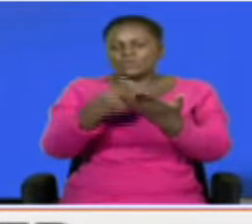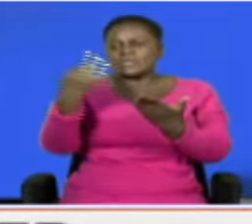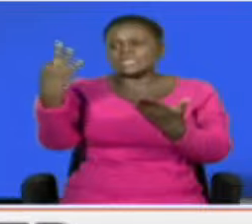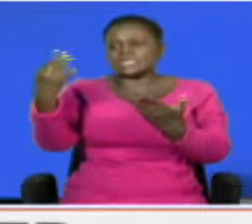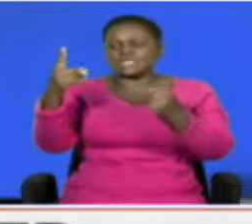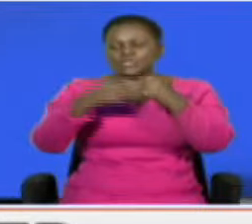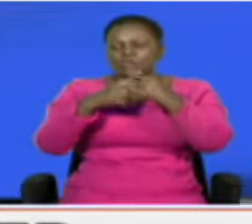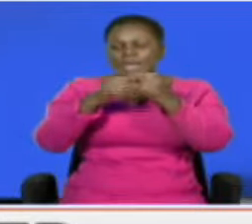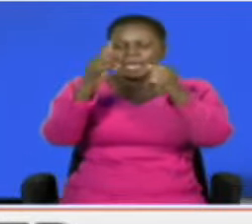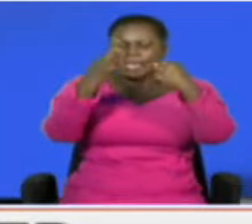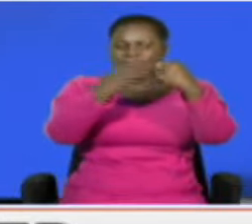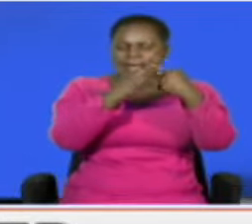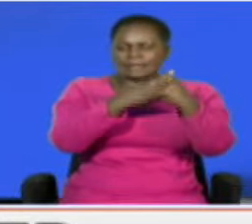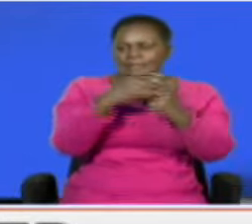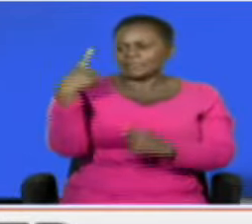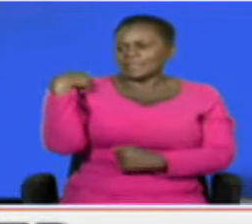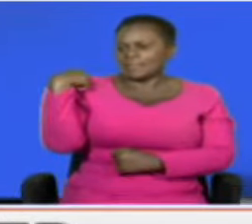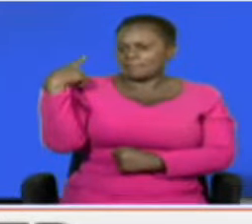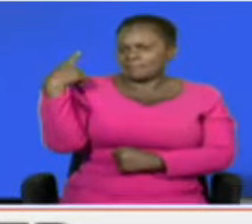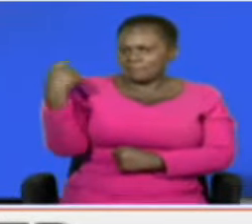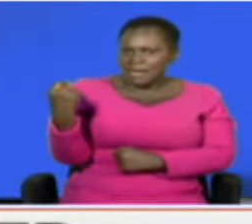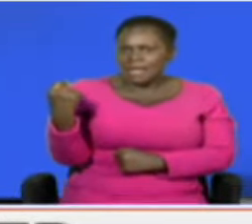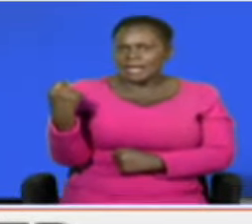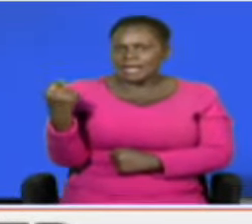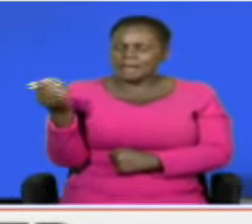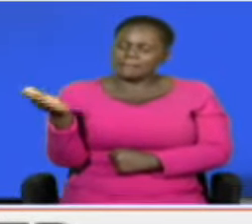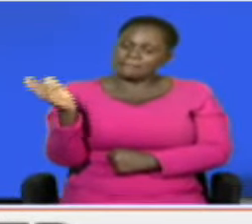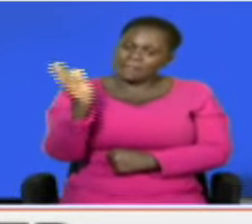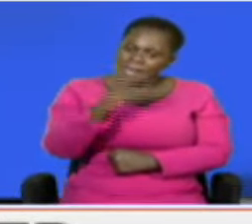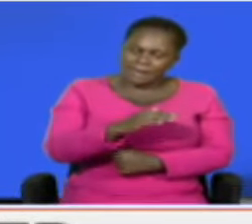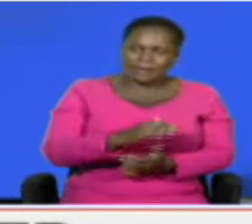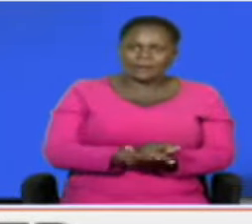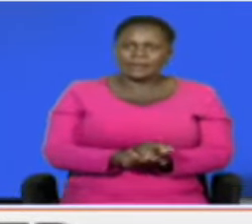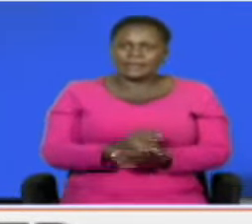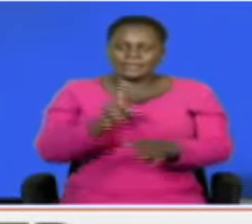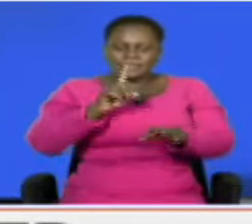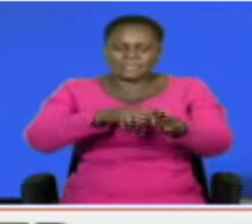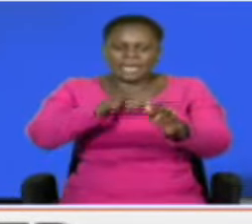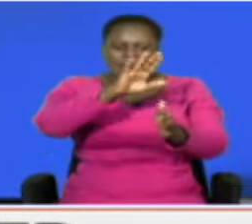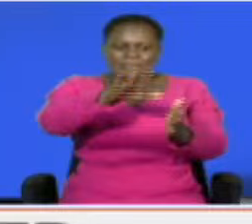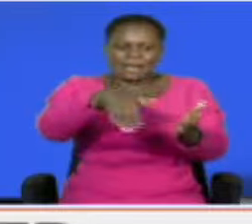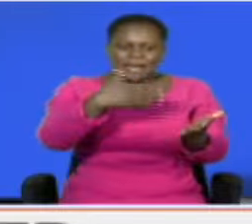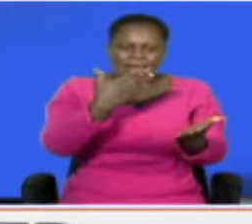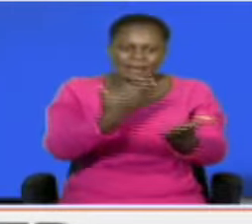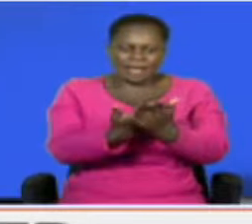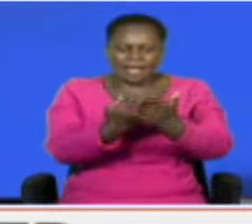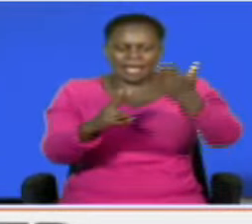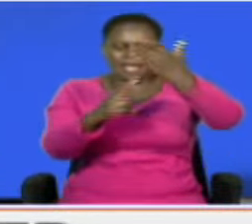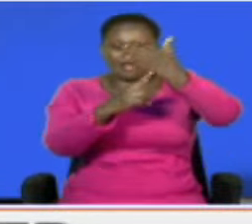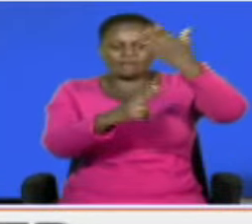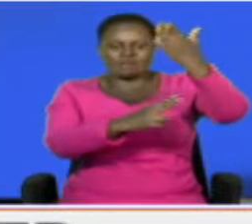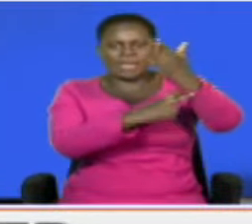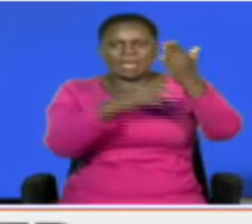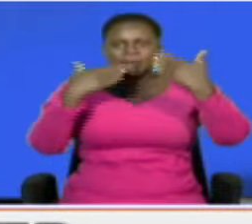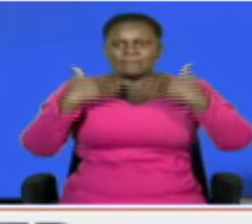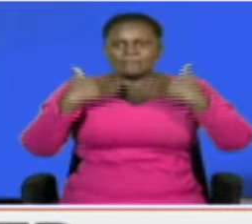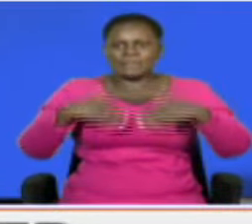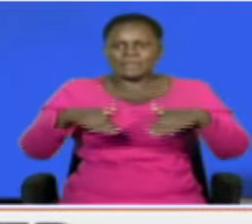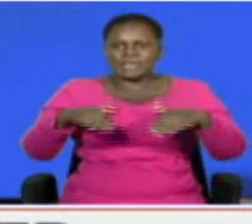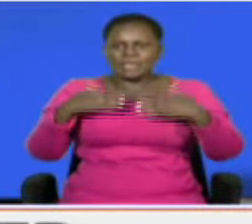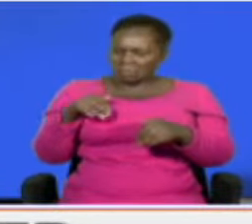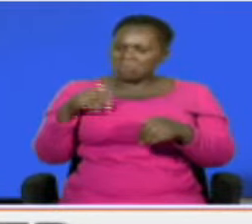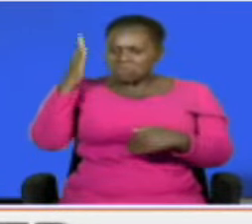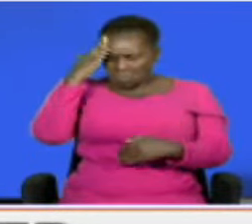in July and August. Jana ndio alikuwa narudi. Alipofika Ngada Bridge, kuna watu ambayo